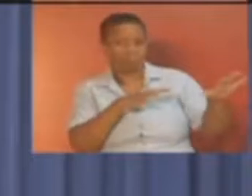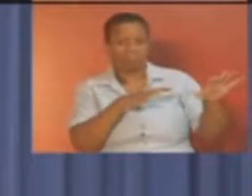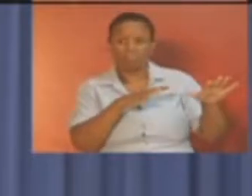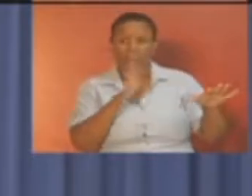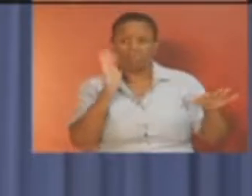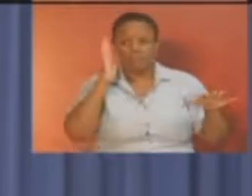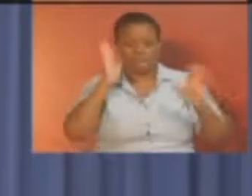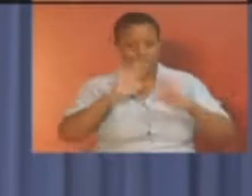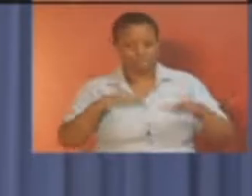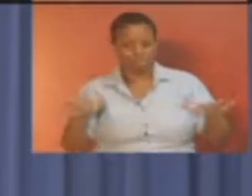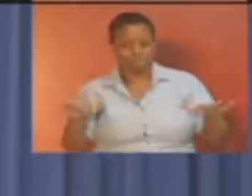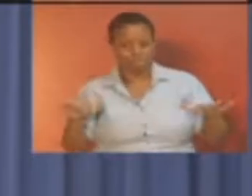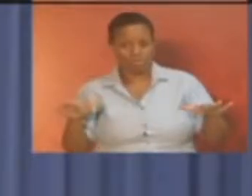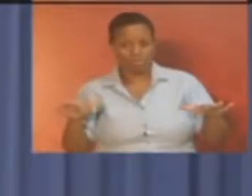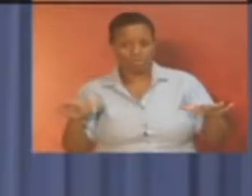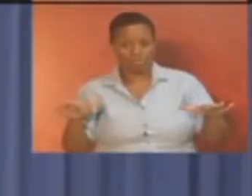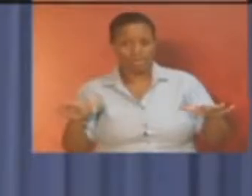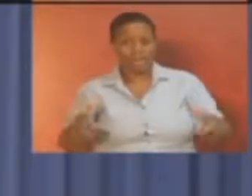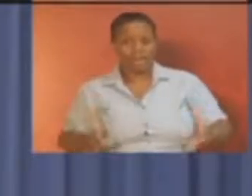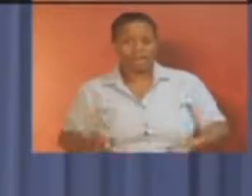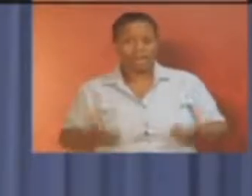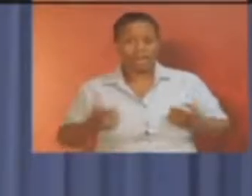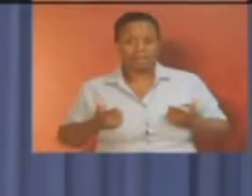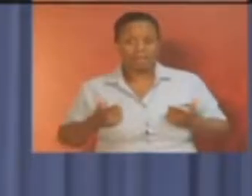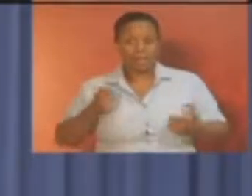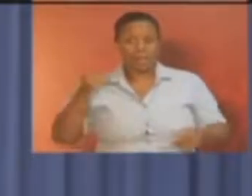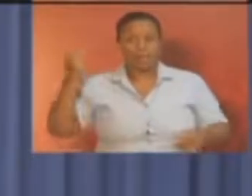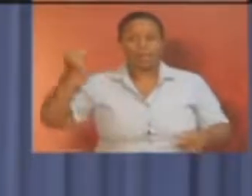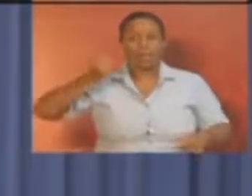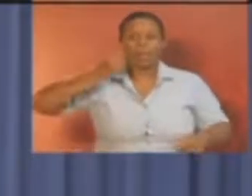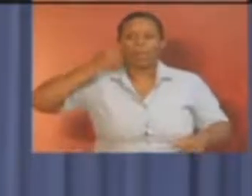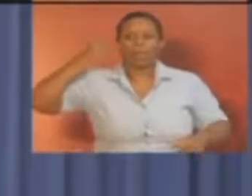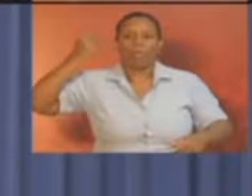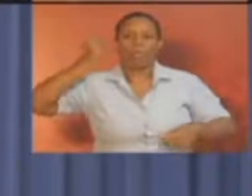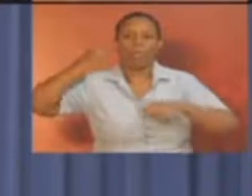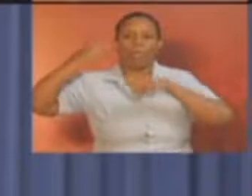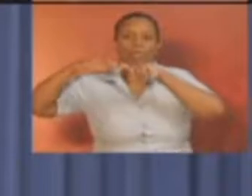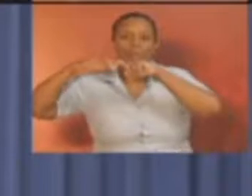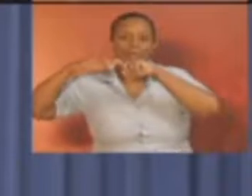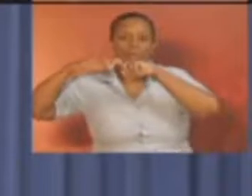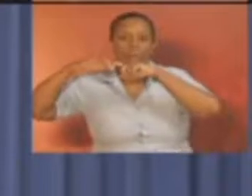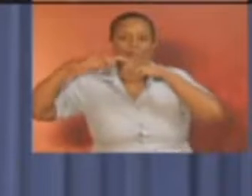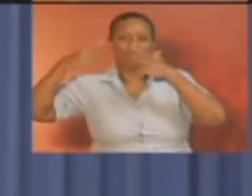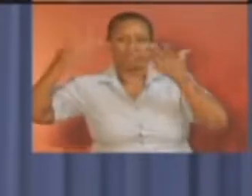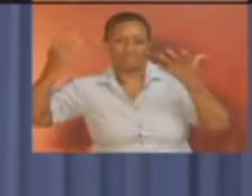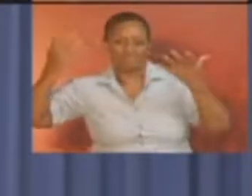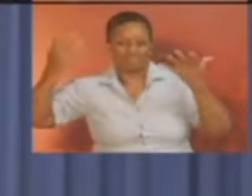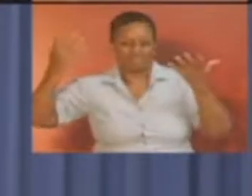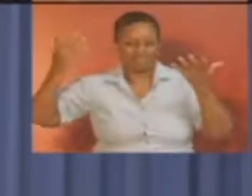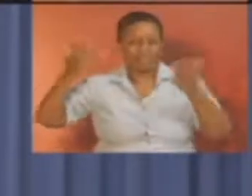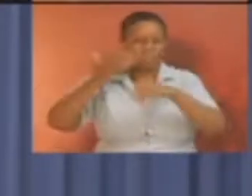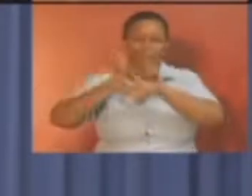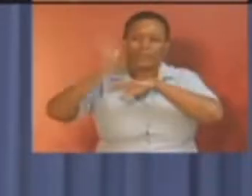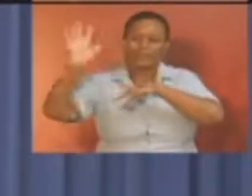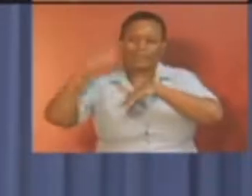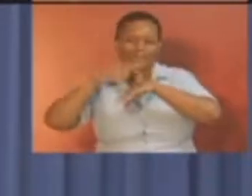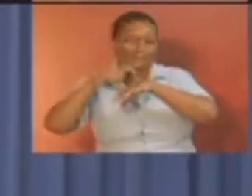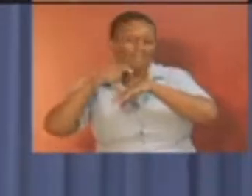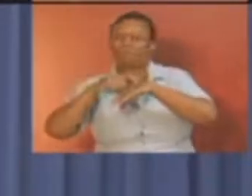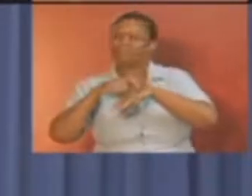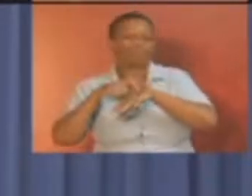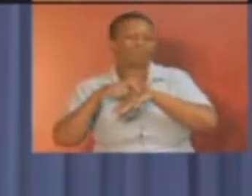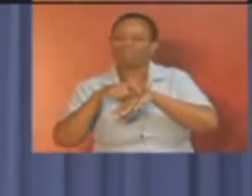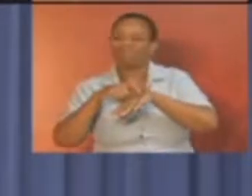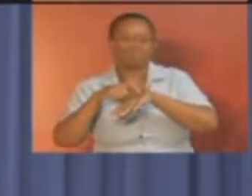think we've done enough during this difficult year to have the exam so that we could smoothly do the selection for the next